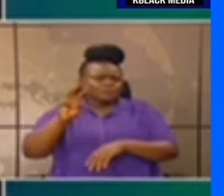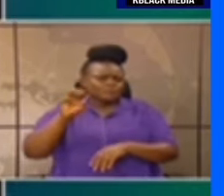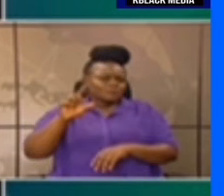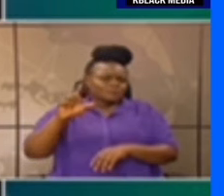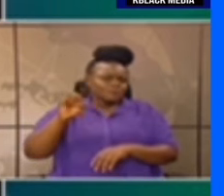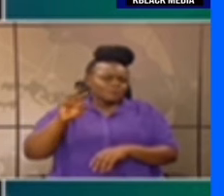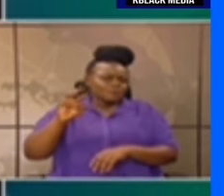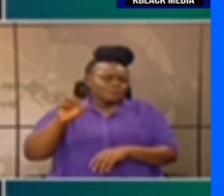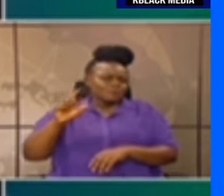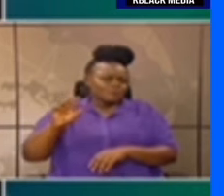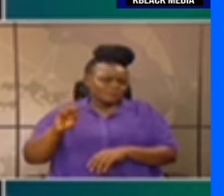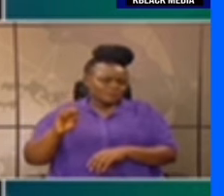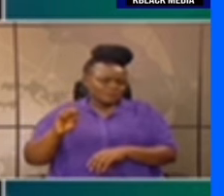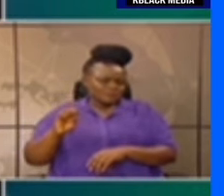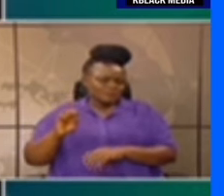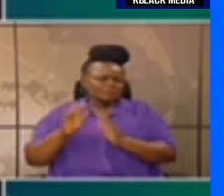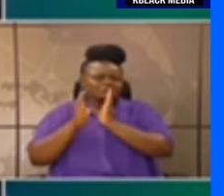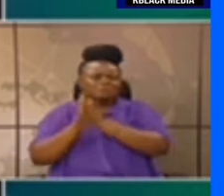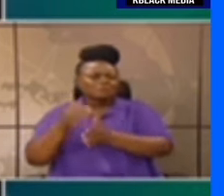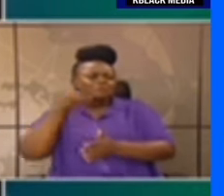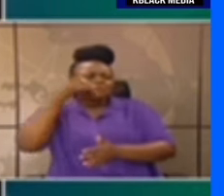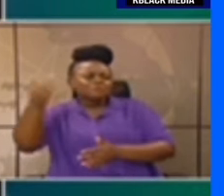a book on here